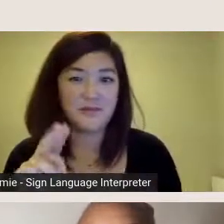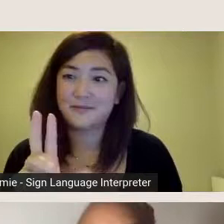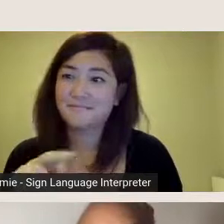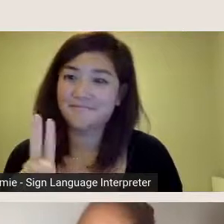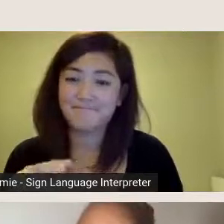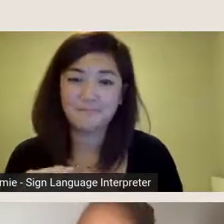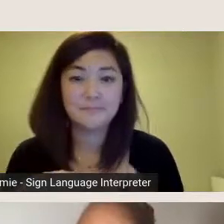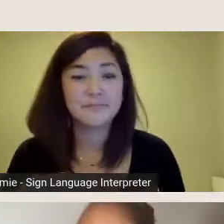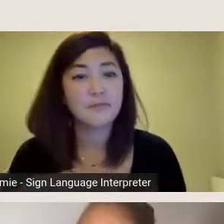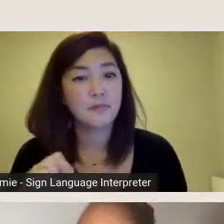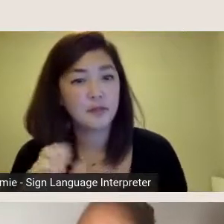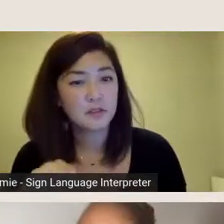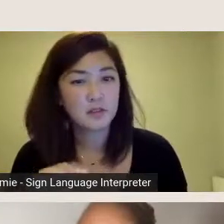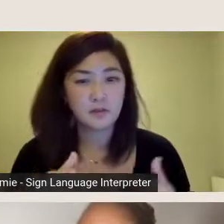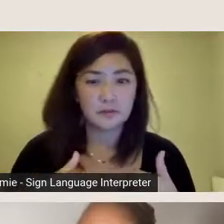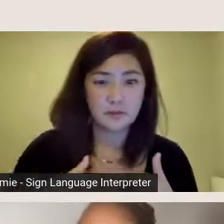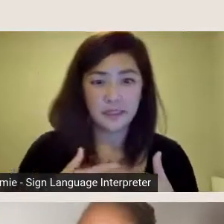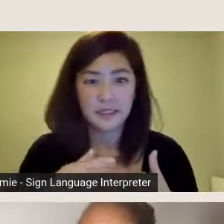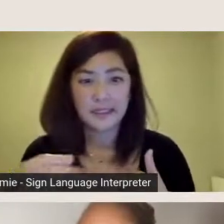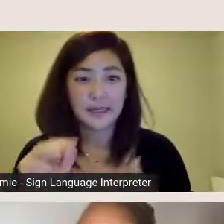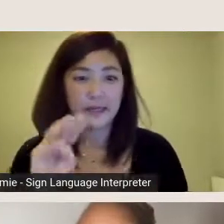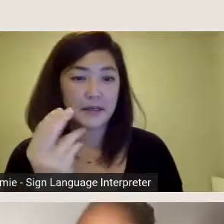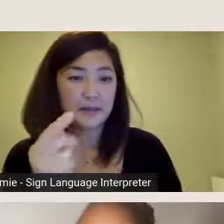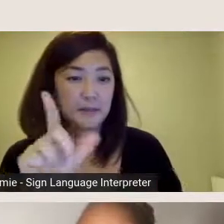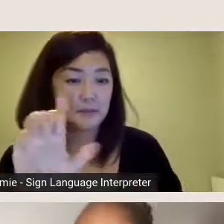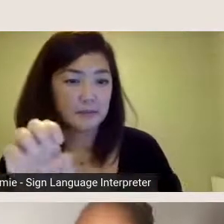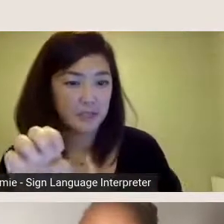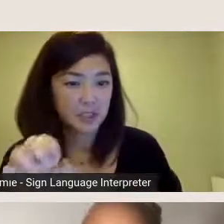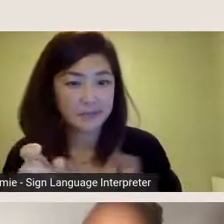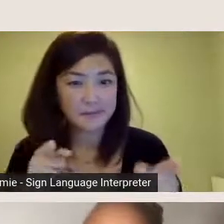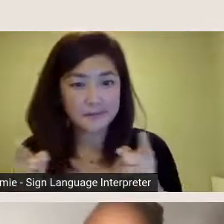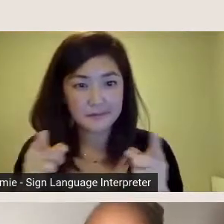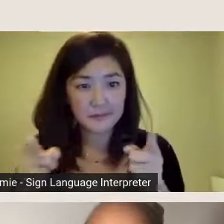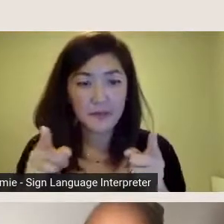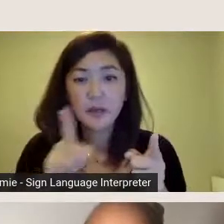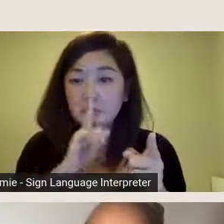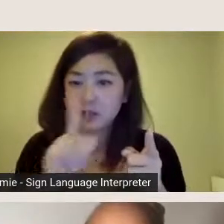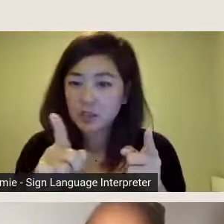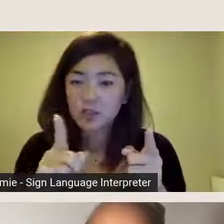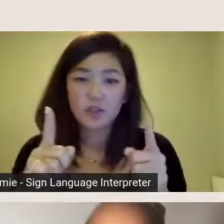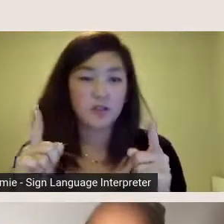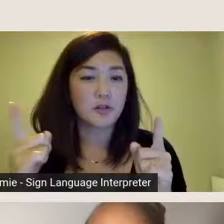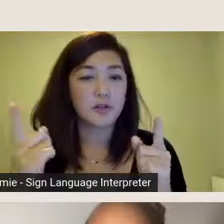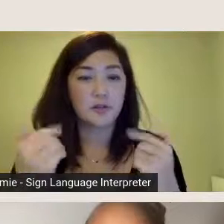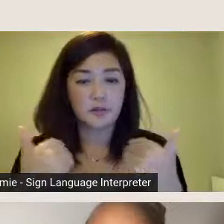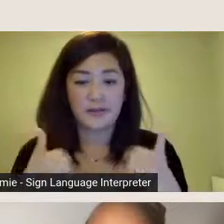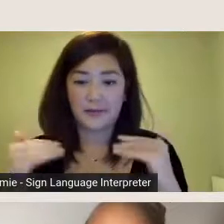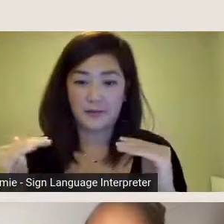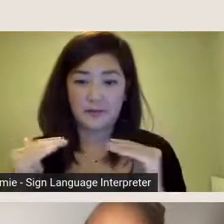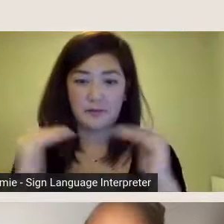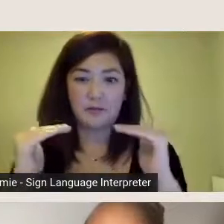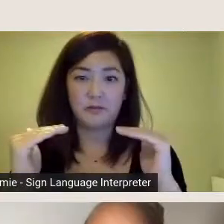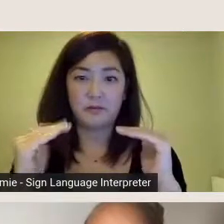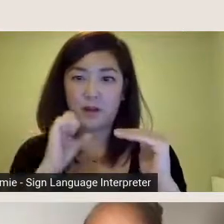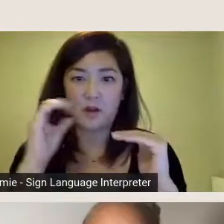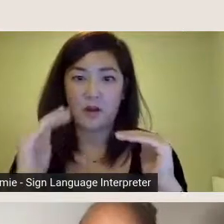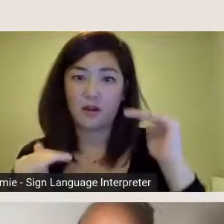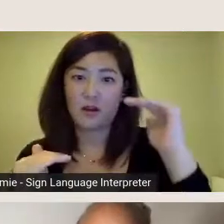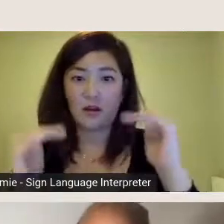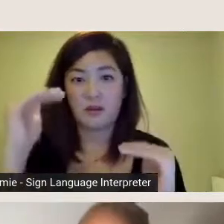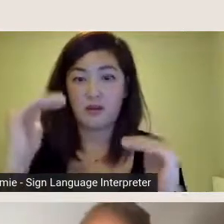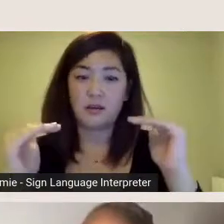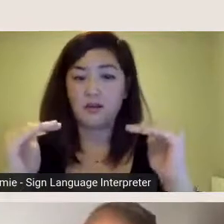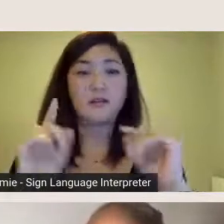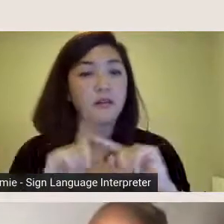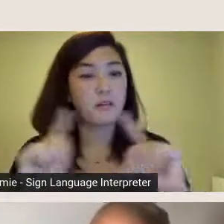I think between Michelle and I, we were able to sort of make sure that there was equity and representation for both sides, hopefully.